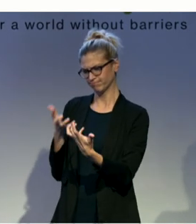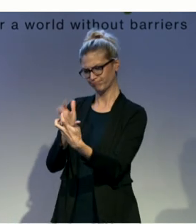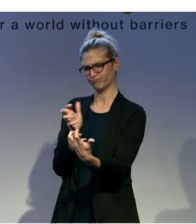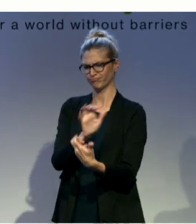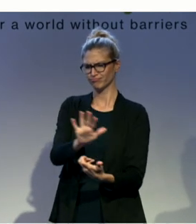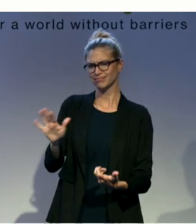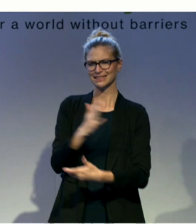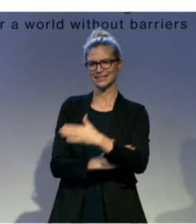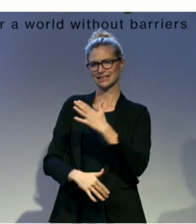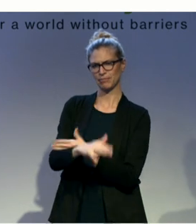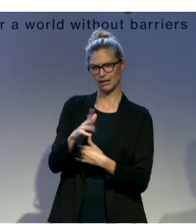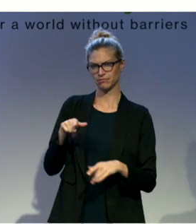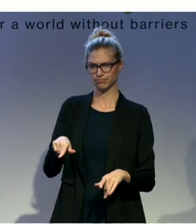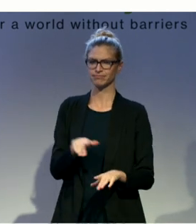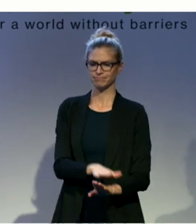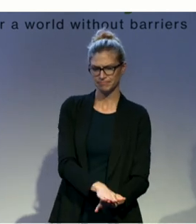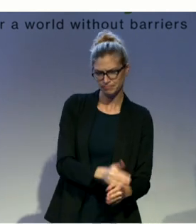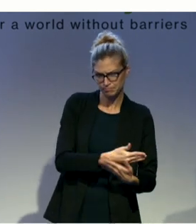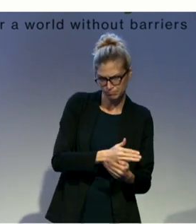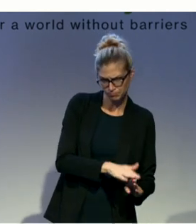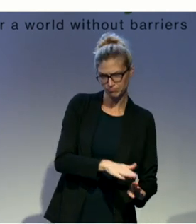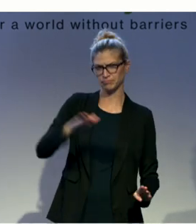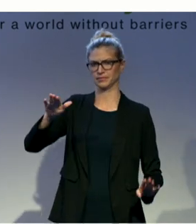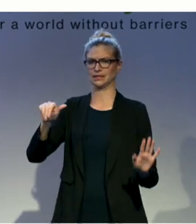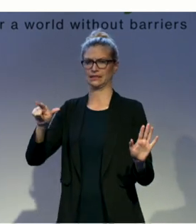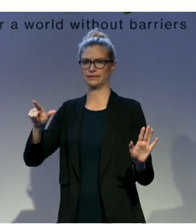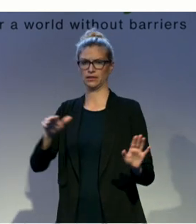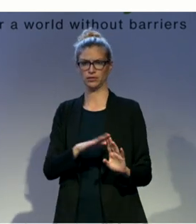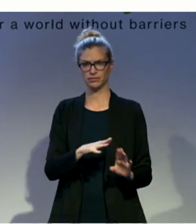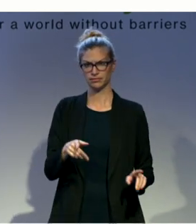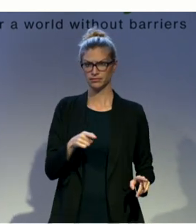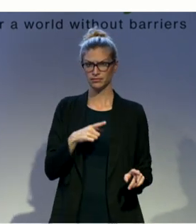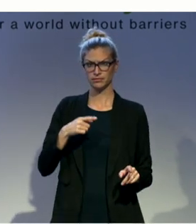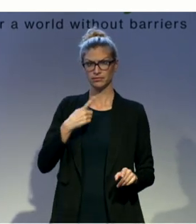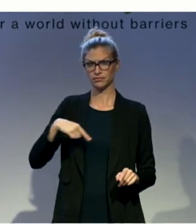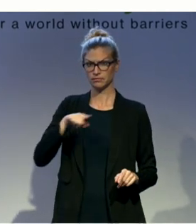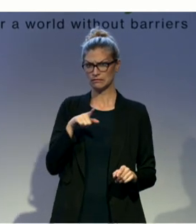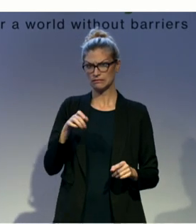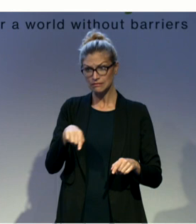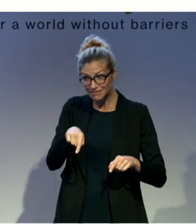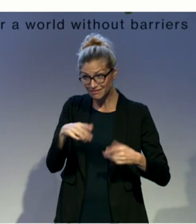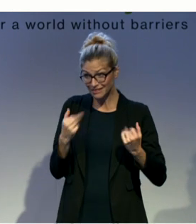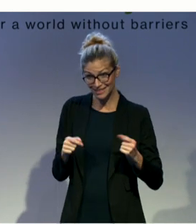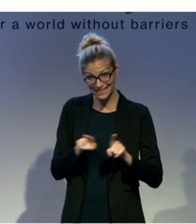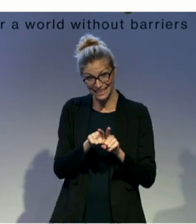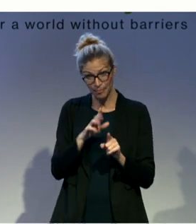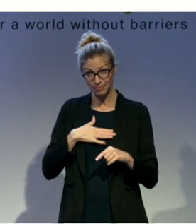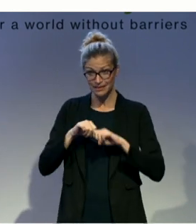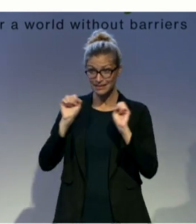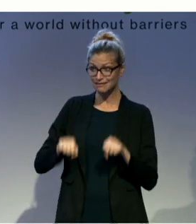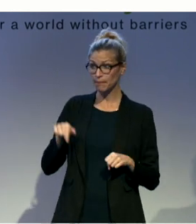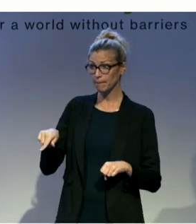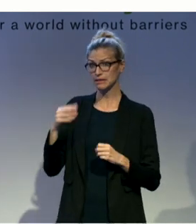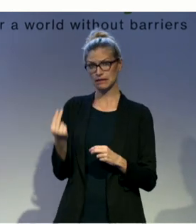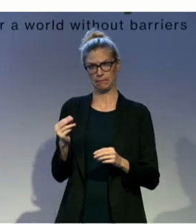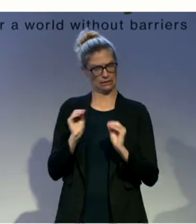adulthood. This is not common in our educational system framework in Serbia, and it is what makes our school